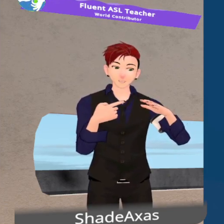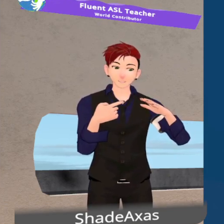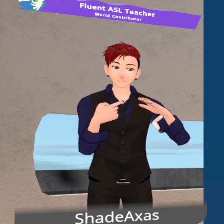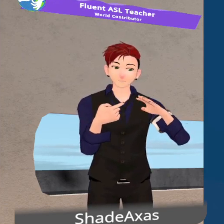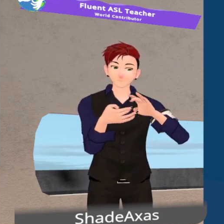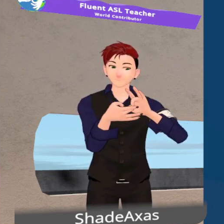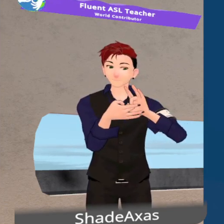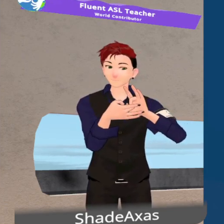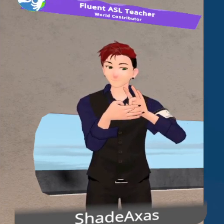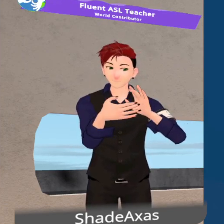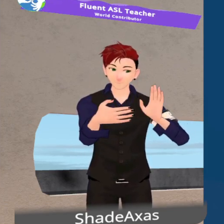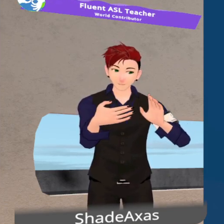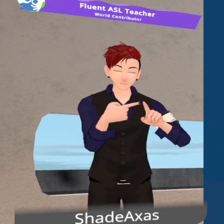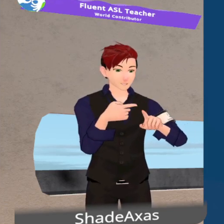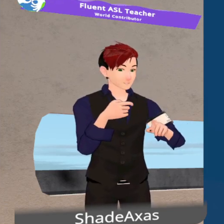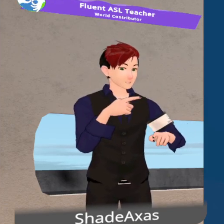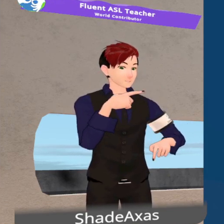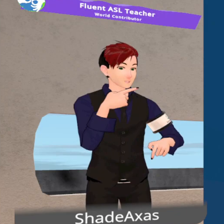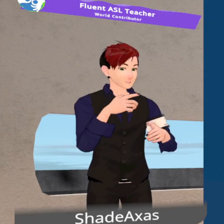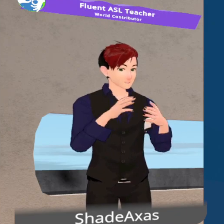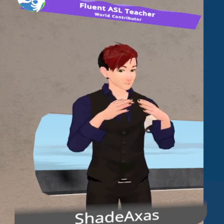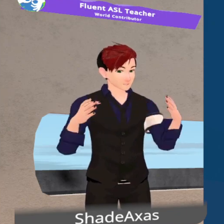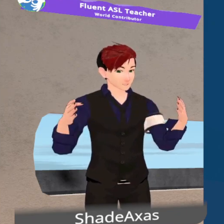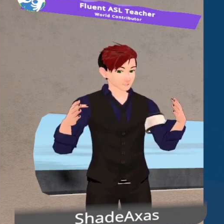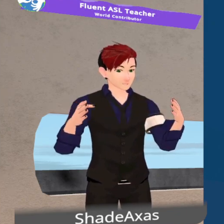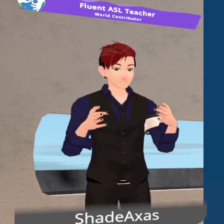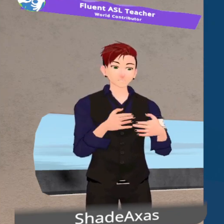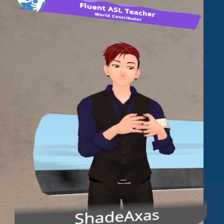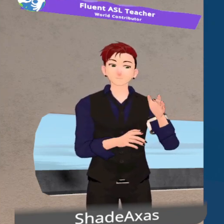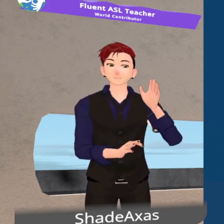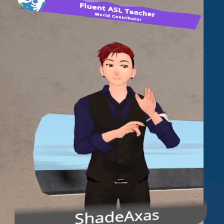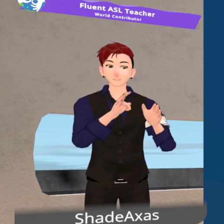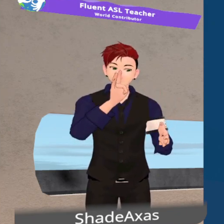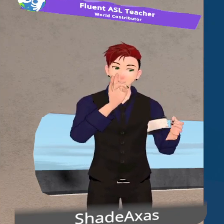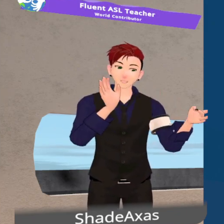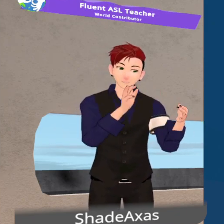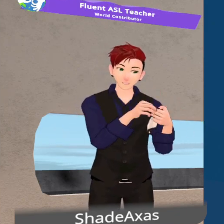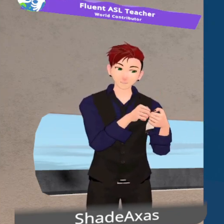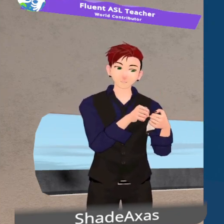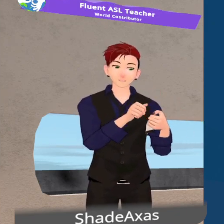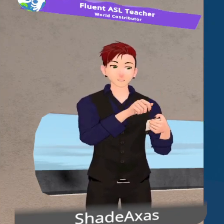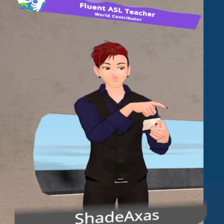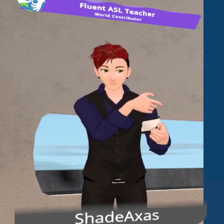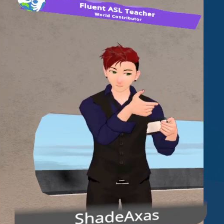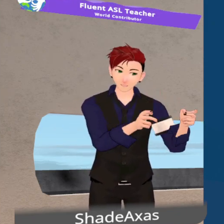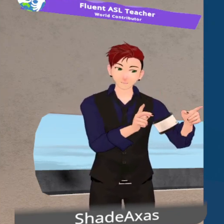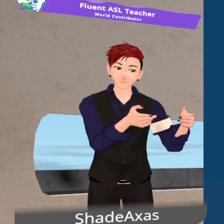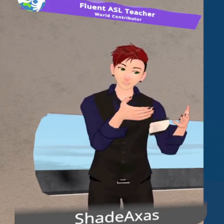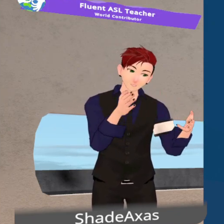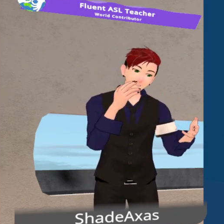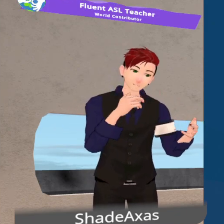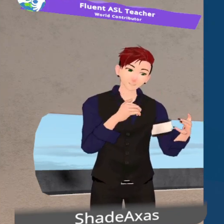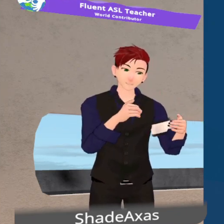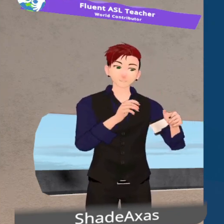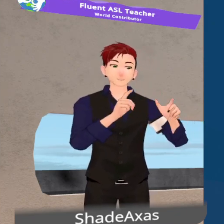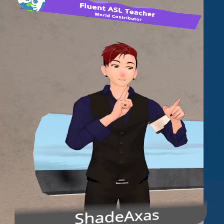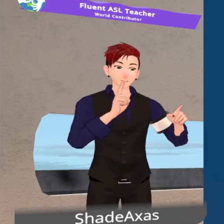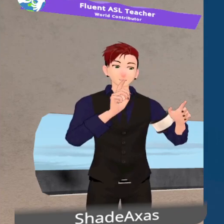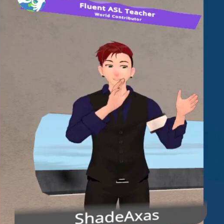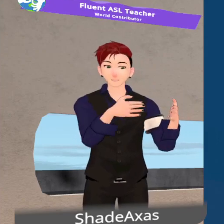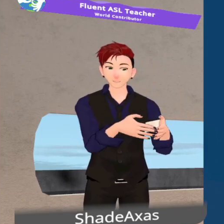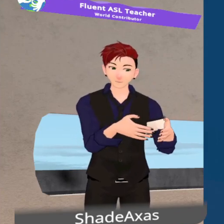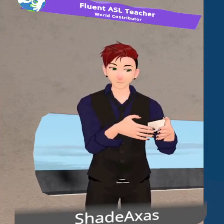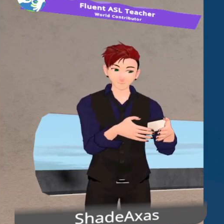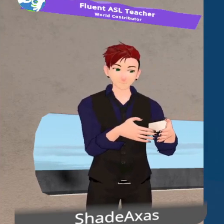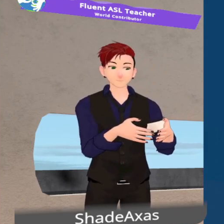experience that disconnect from their hearing peers and then have found community with other people who've experienced the same thing